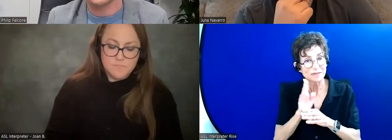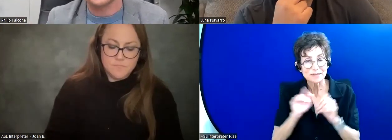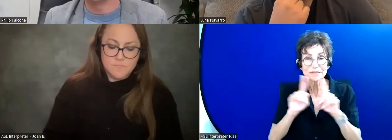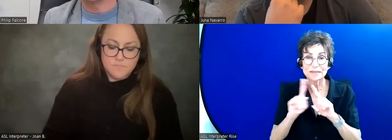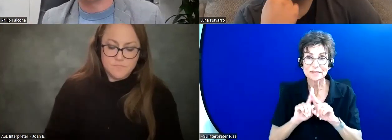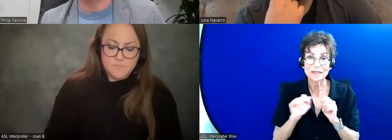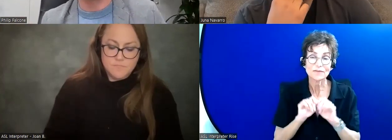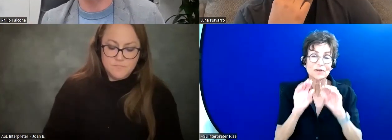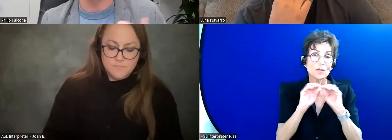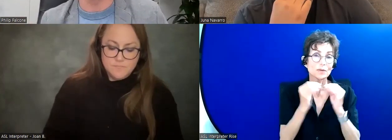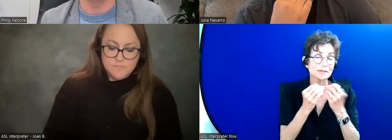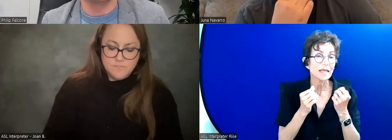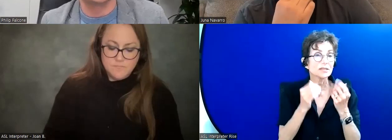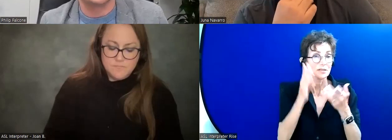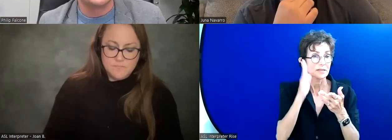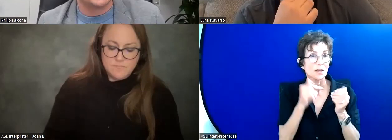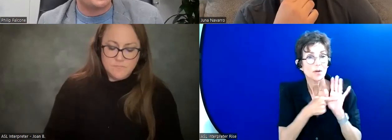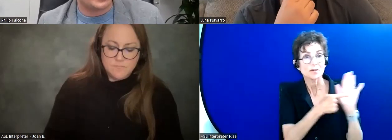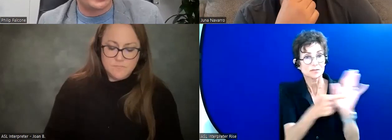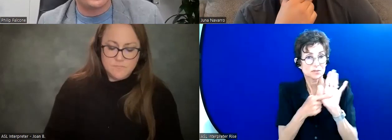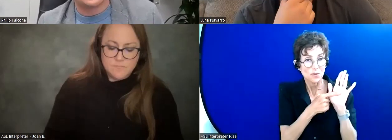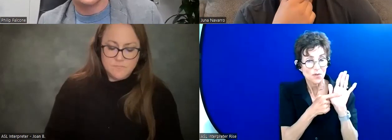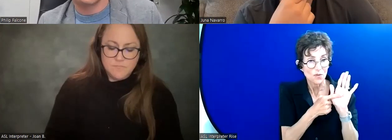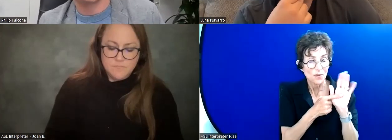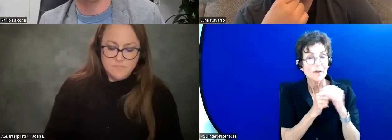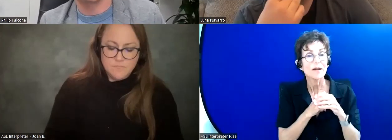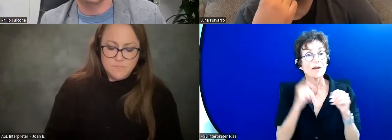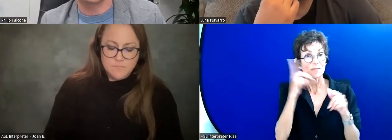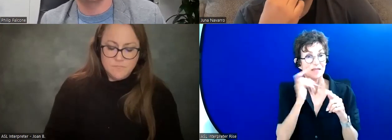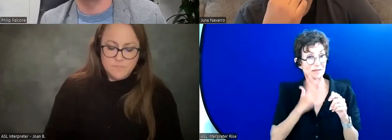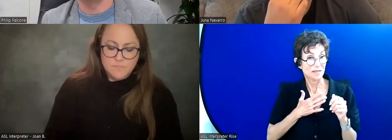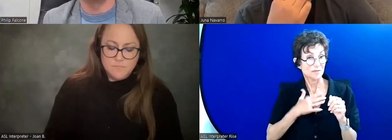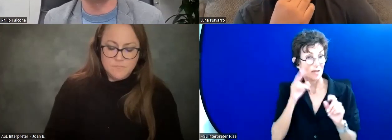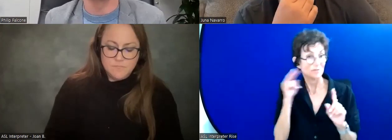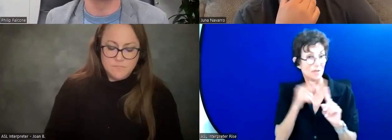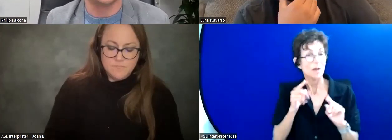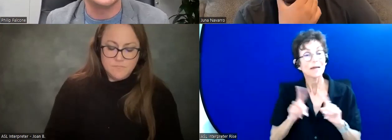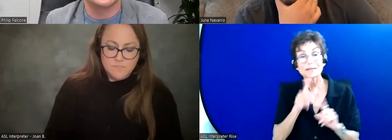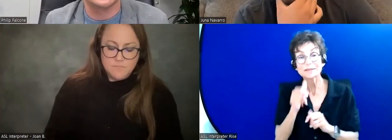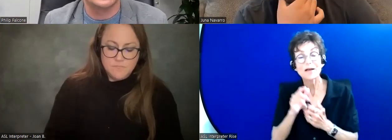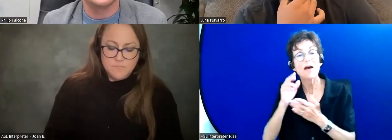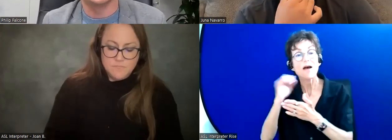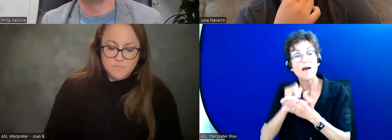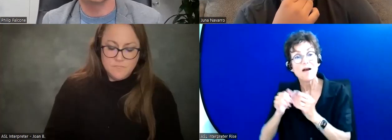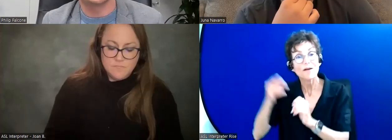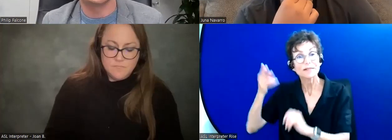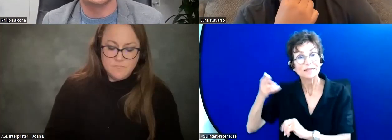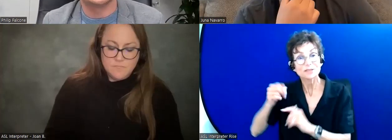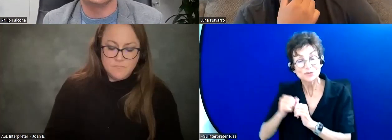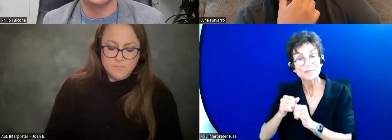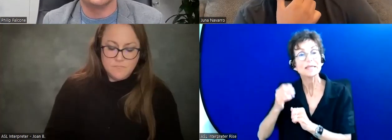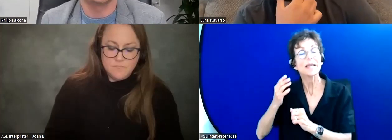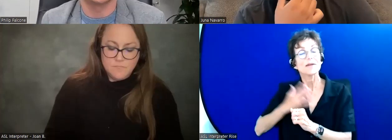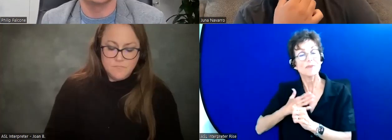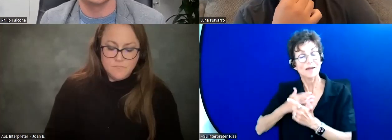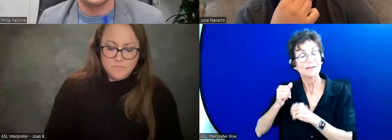represent, because I come at things through that lens. So my background is in art history and architecture, but I work in politics, and particularly